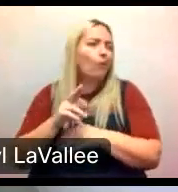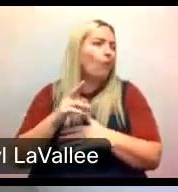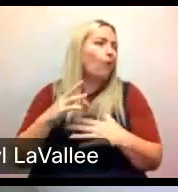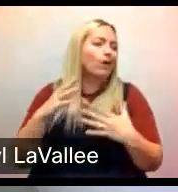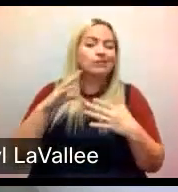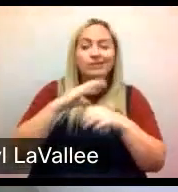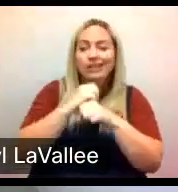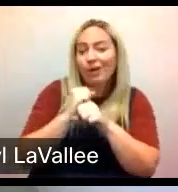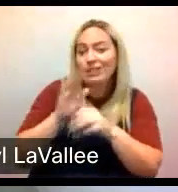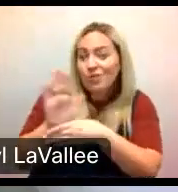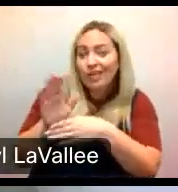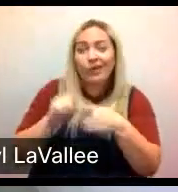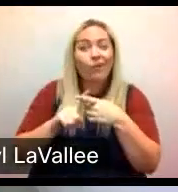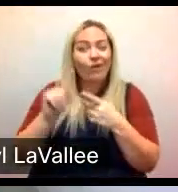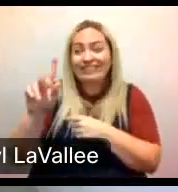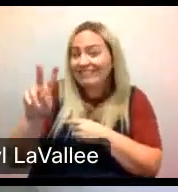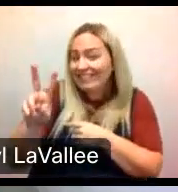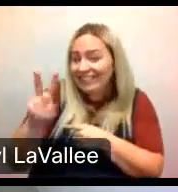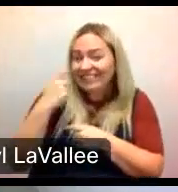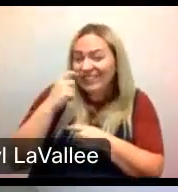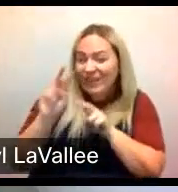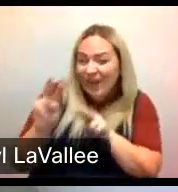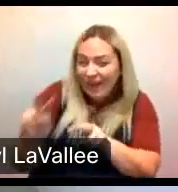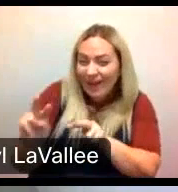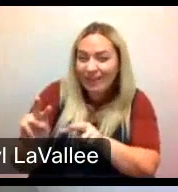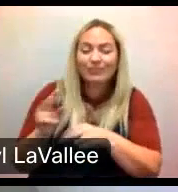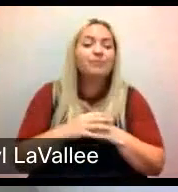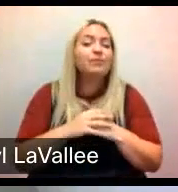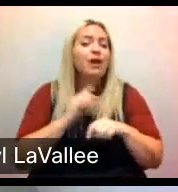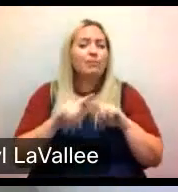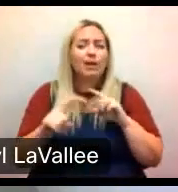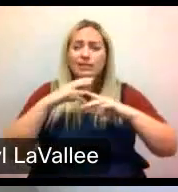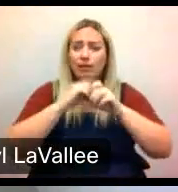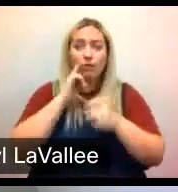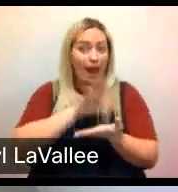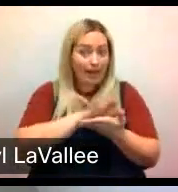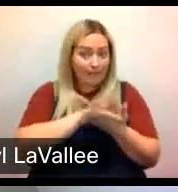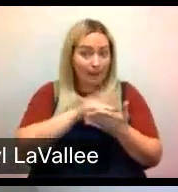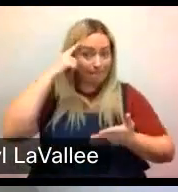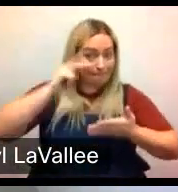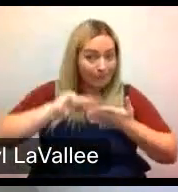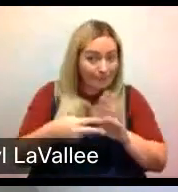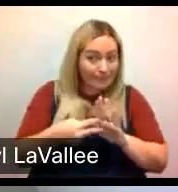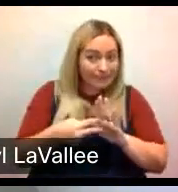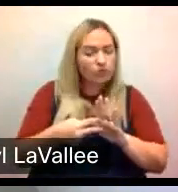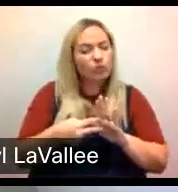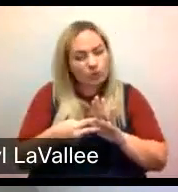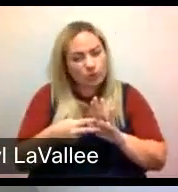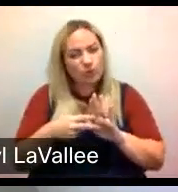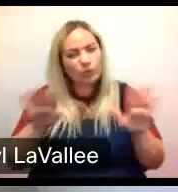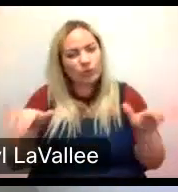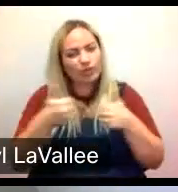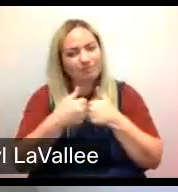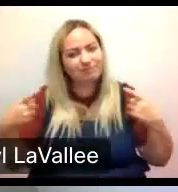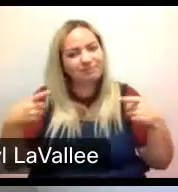movie or an episode of a TV show that we recently watched. But summaries for academic purposes are more